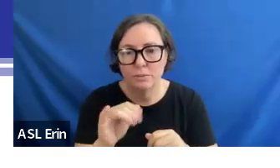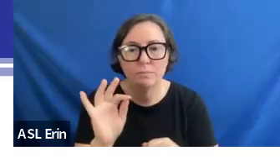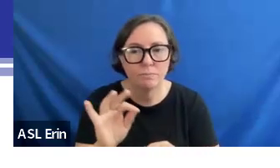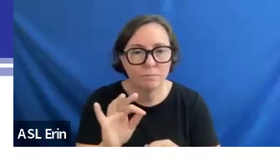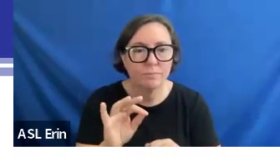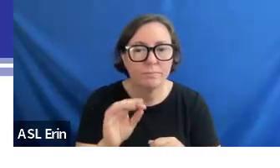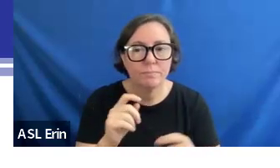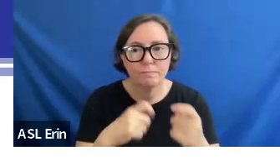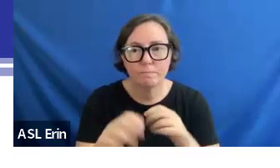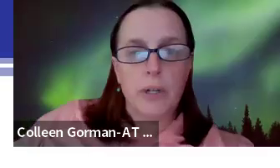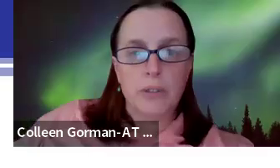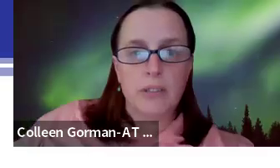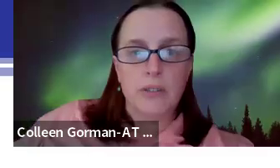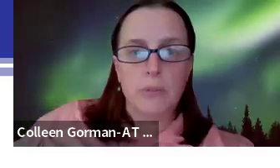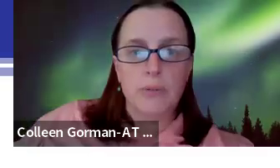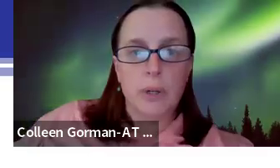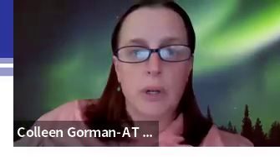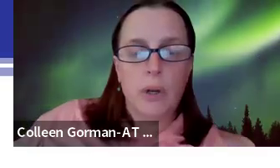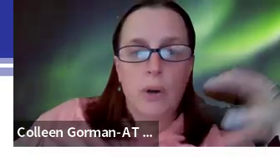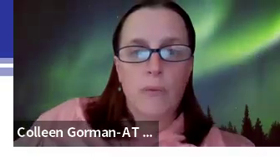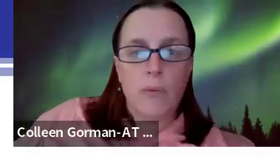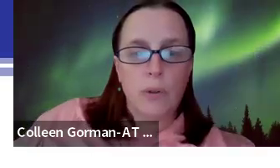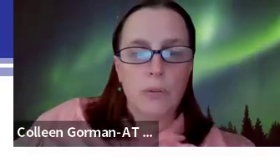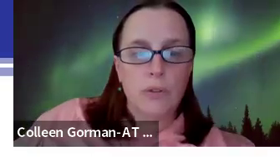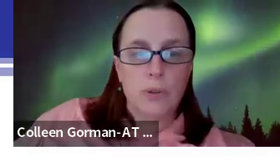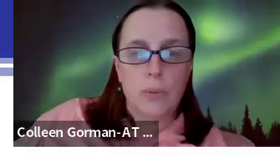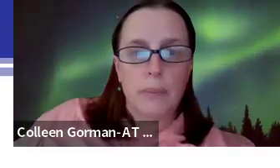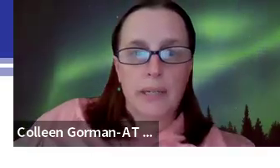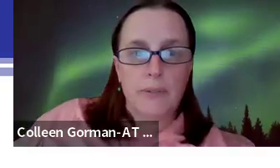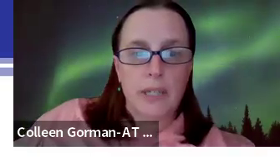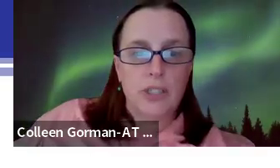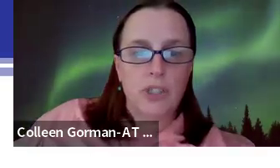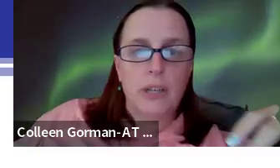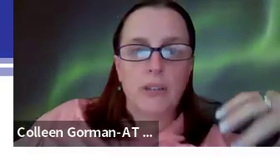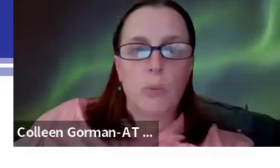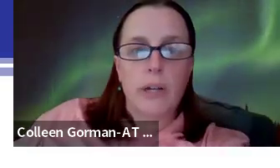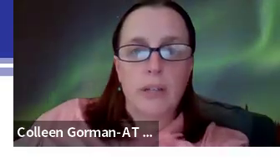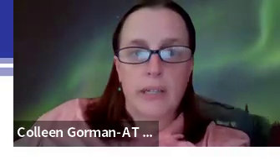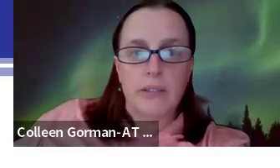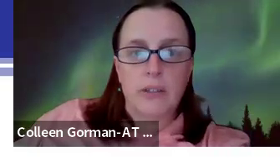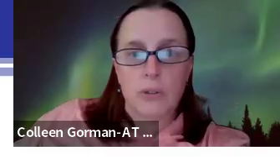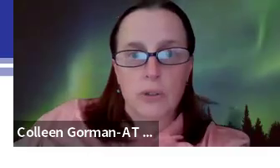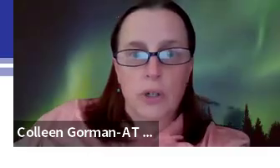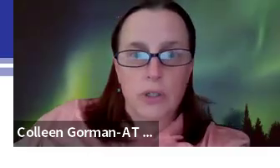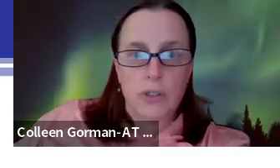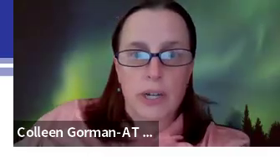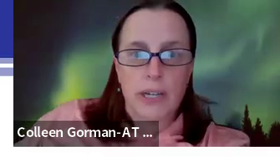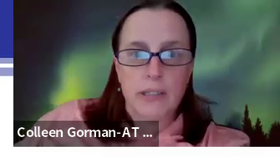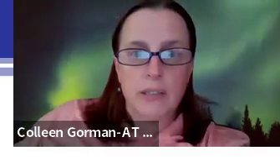Microsoft has it built in to their systems for zoom and magnification, as well as